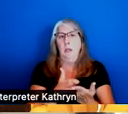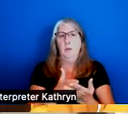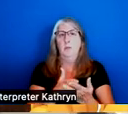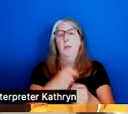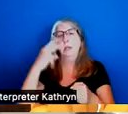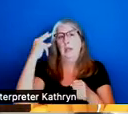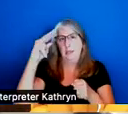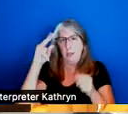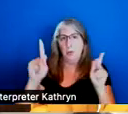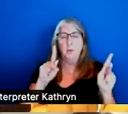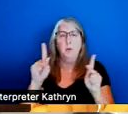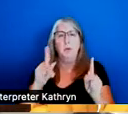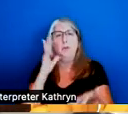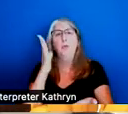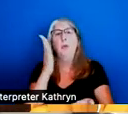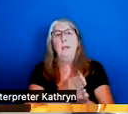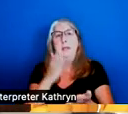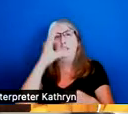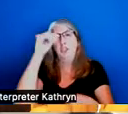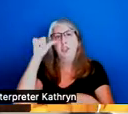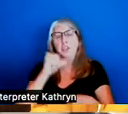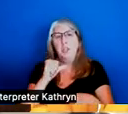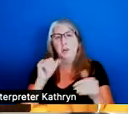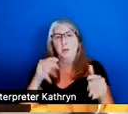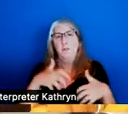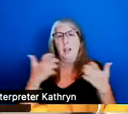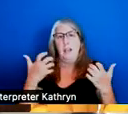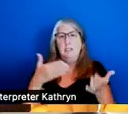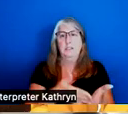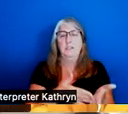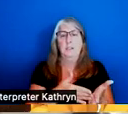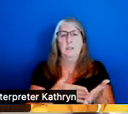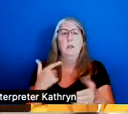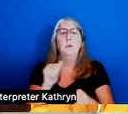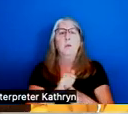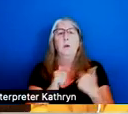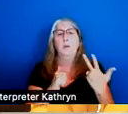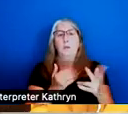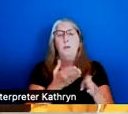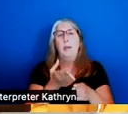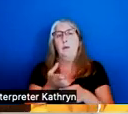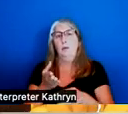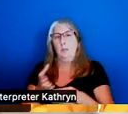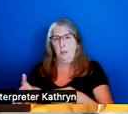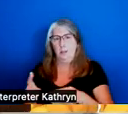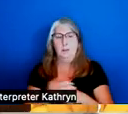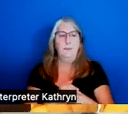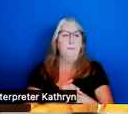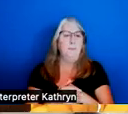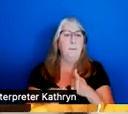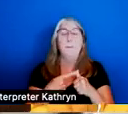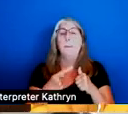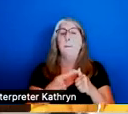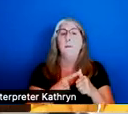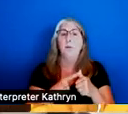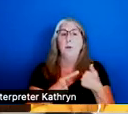work collectively with all of you. We work at the intersection of three areas or spheres. First, our very